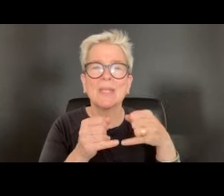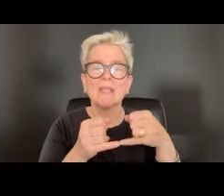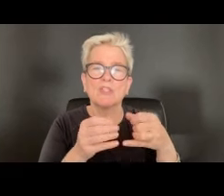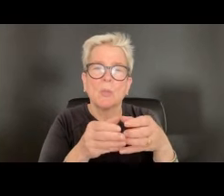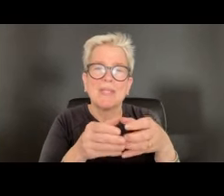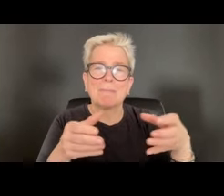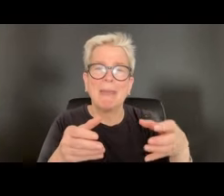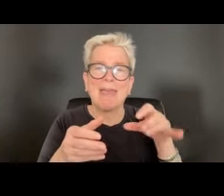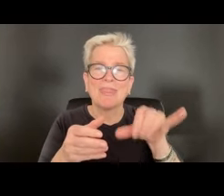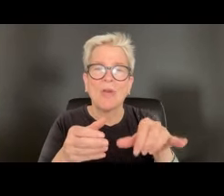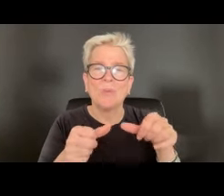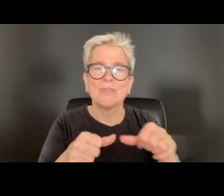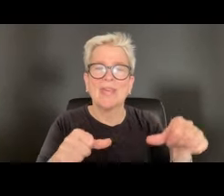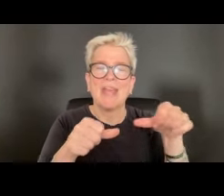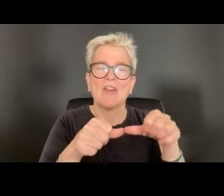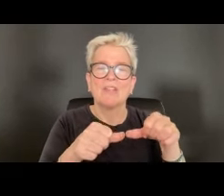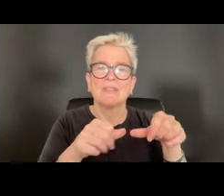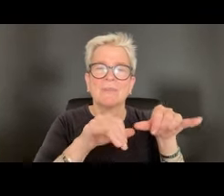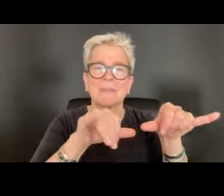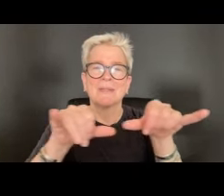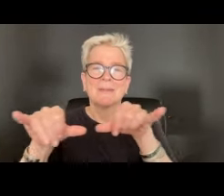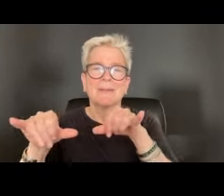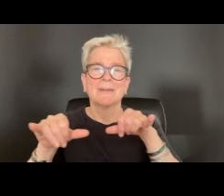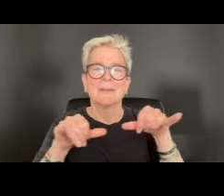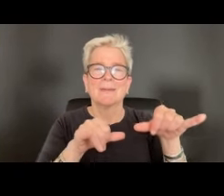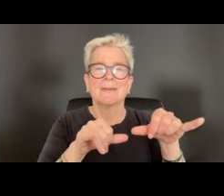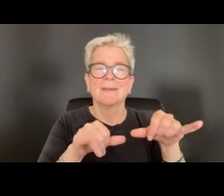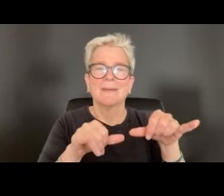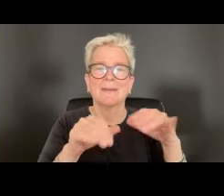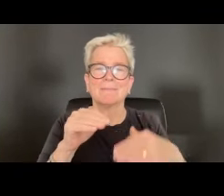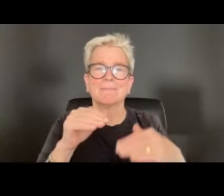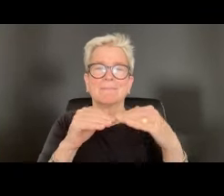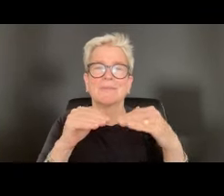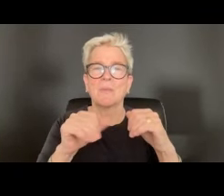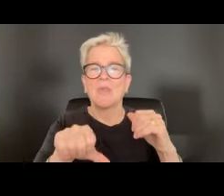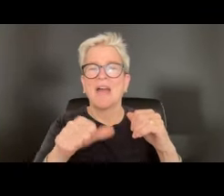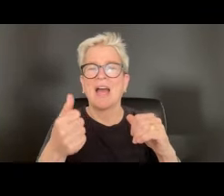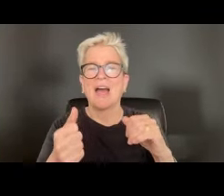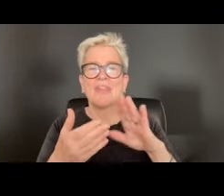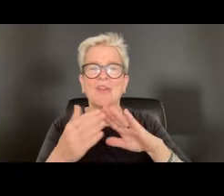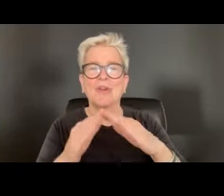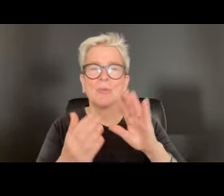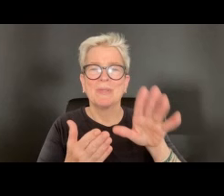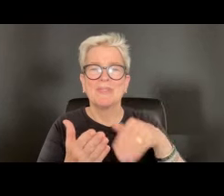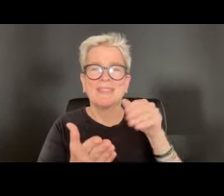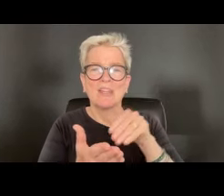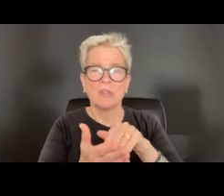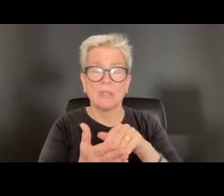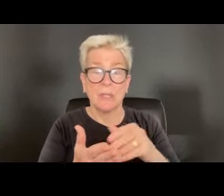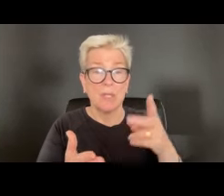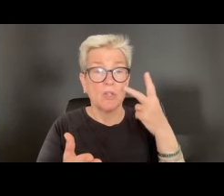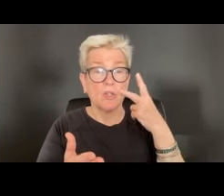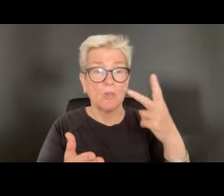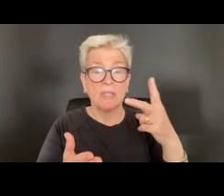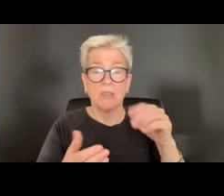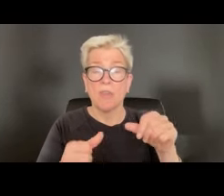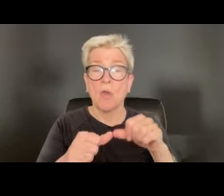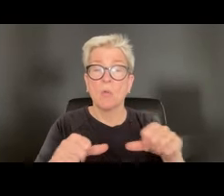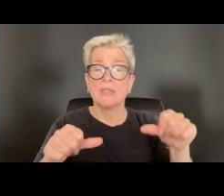areas so they're more consistent with other urban centers. And you can see those areas are